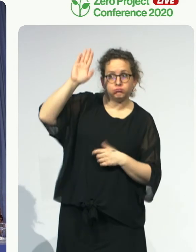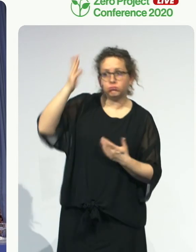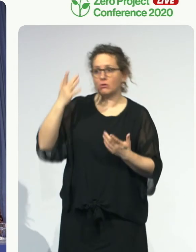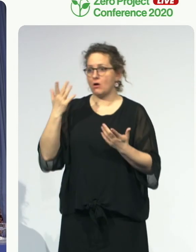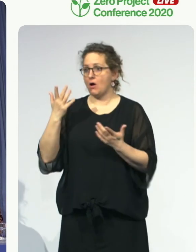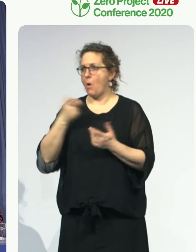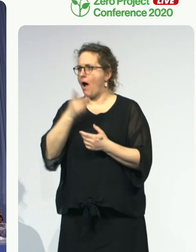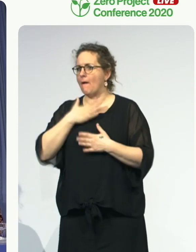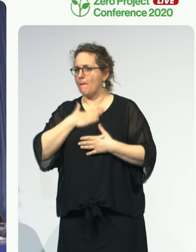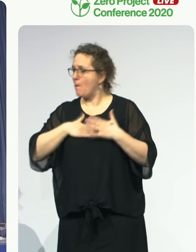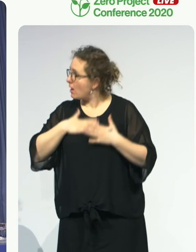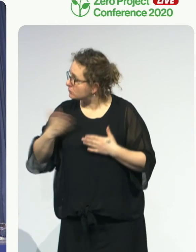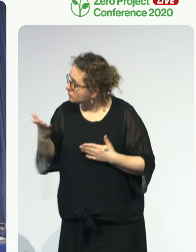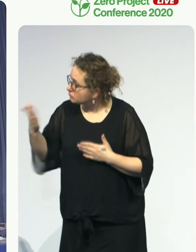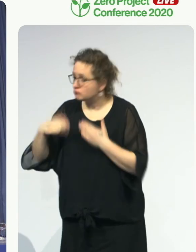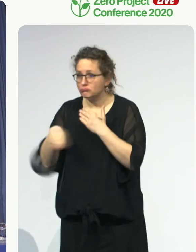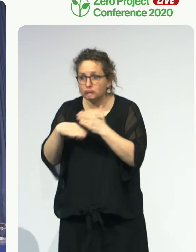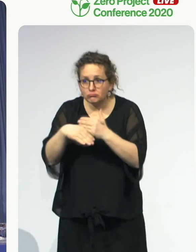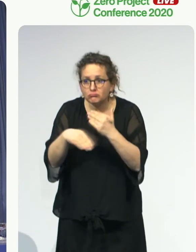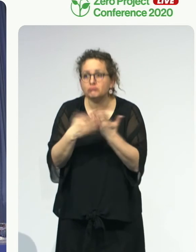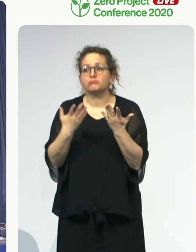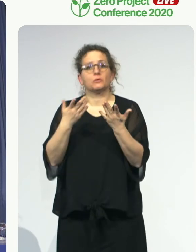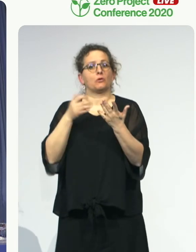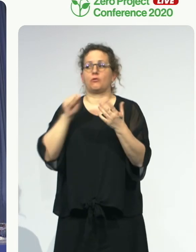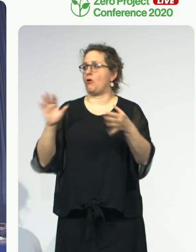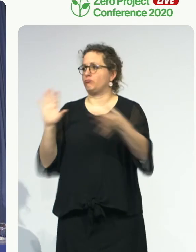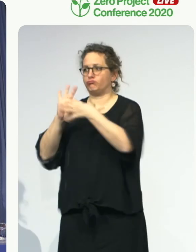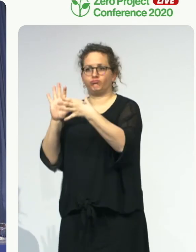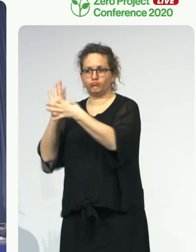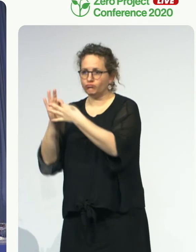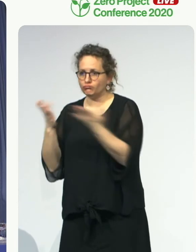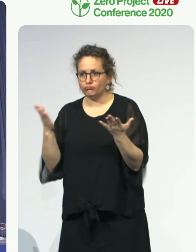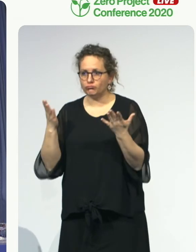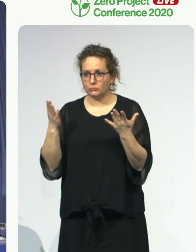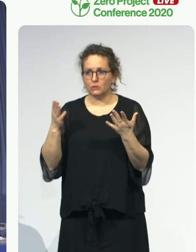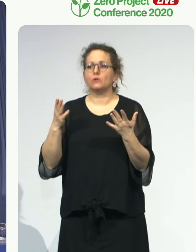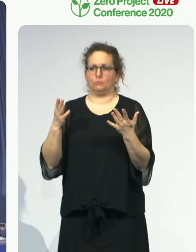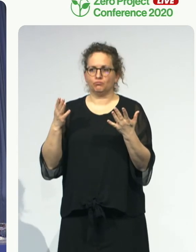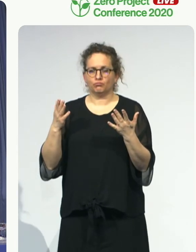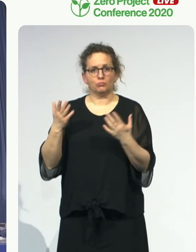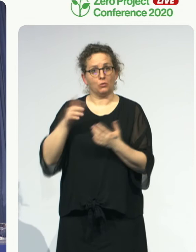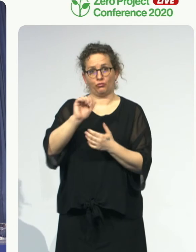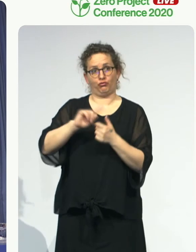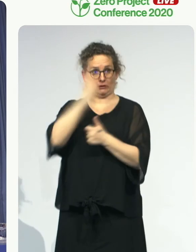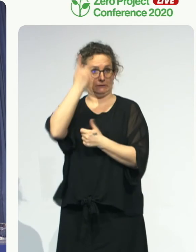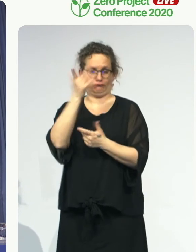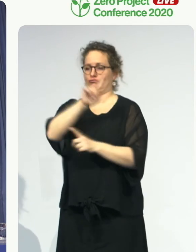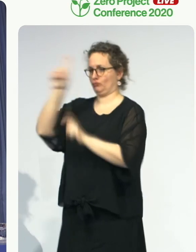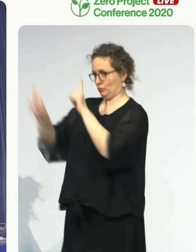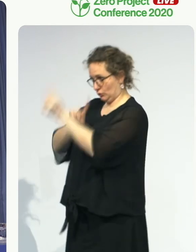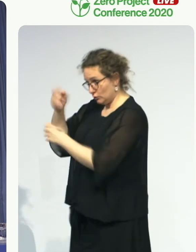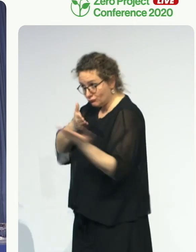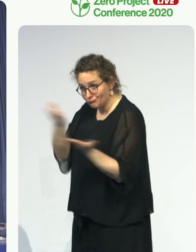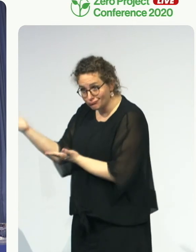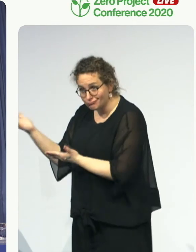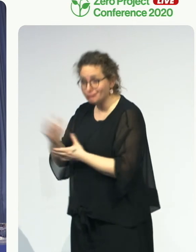request for an announcement from the interpreting team. After that, if we have time for more questions, we'll take them. If anyone has any questions, please wave